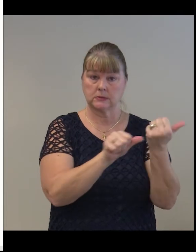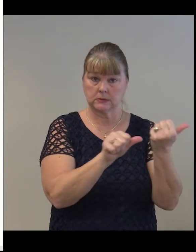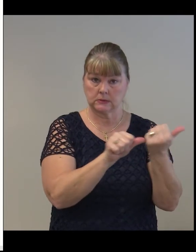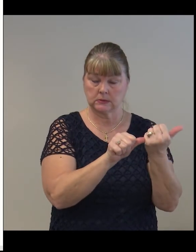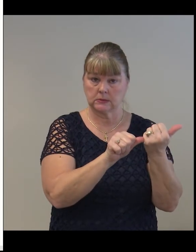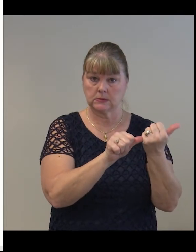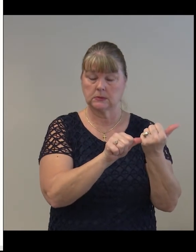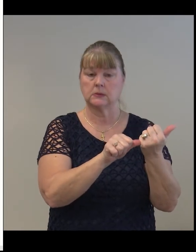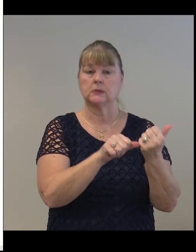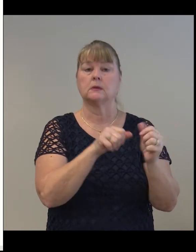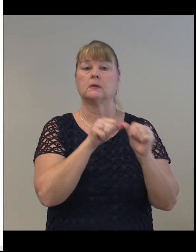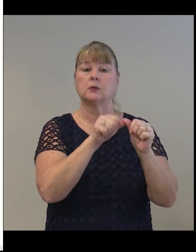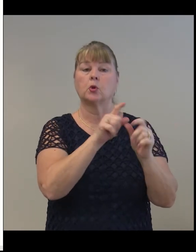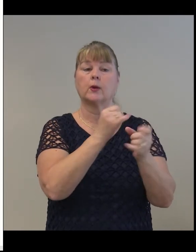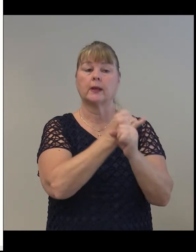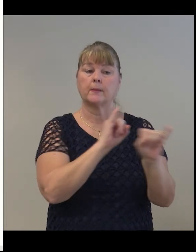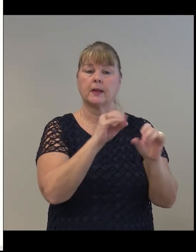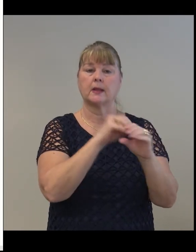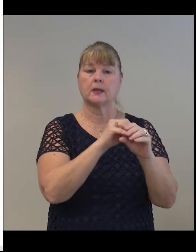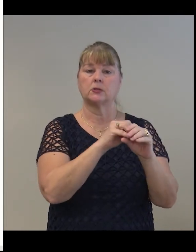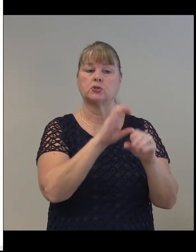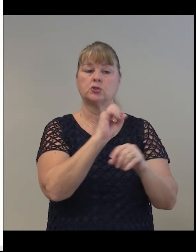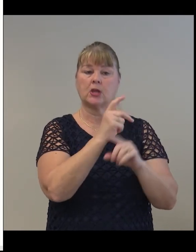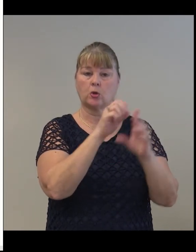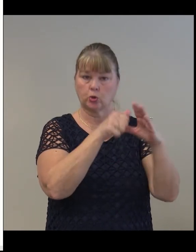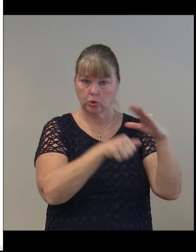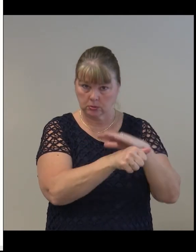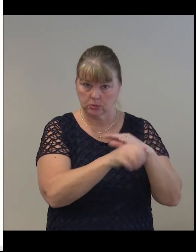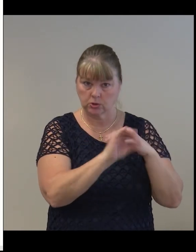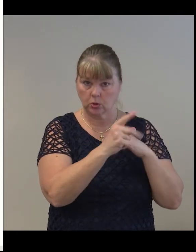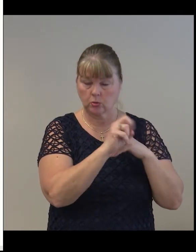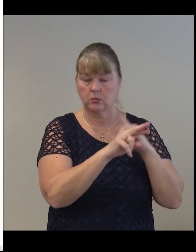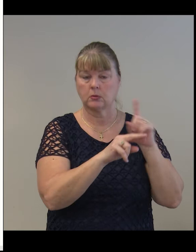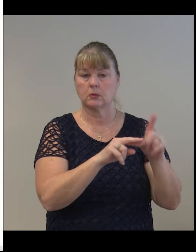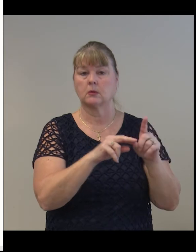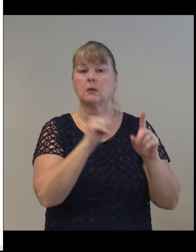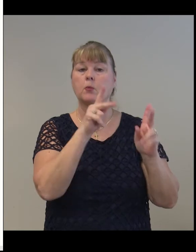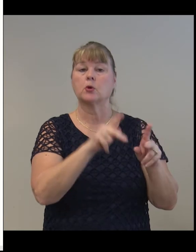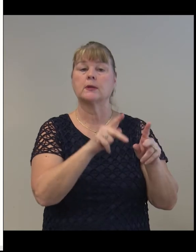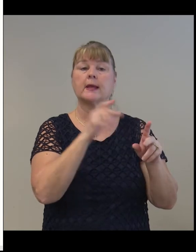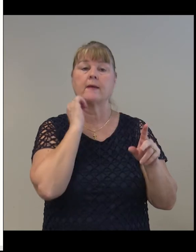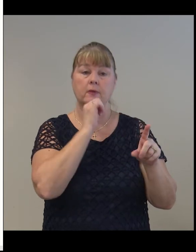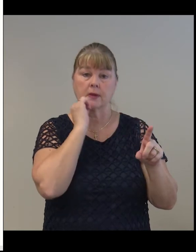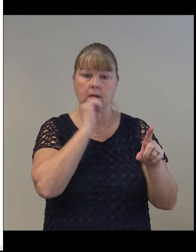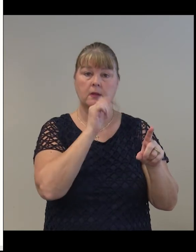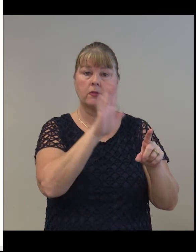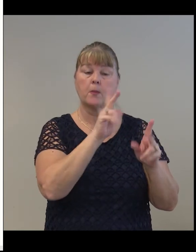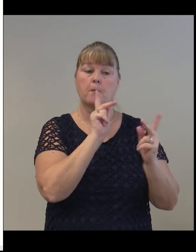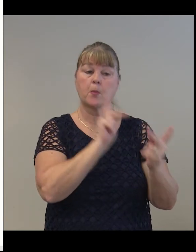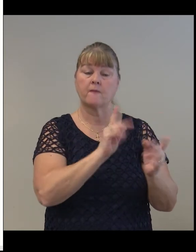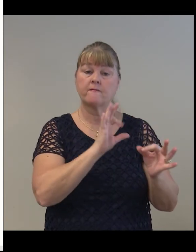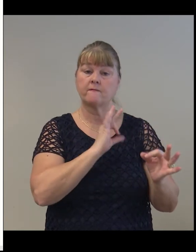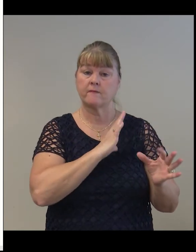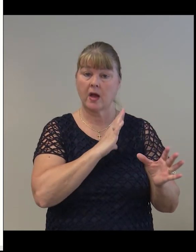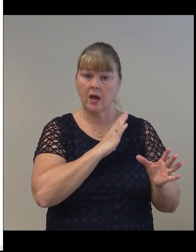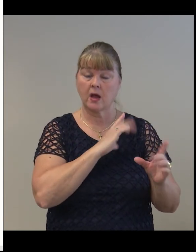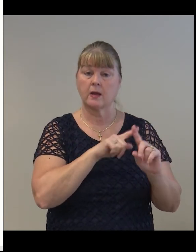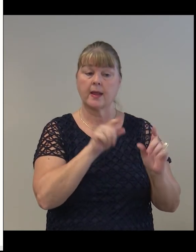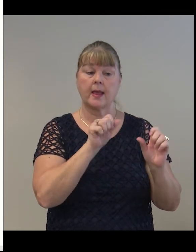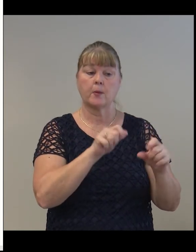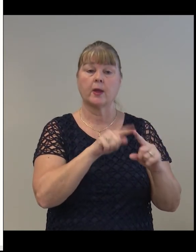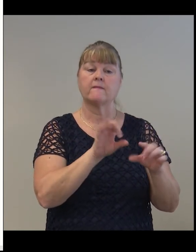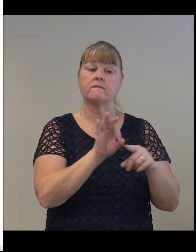extra assistance maintaining their independence in a shelter. So this could be someone that day in and day out, they're perfectly